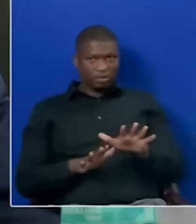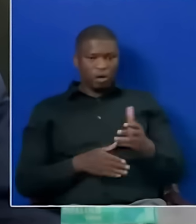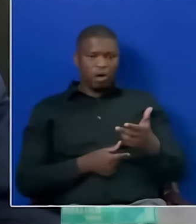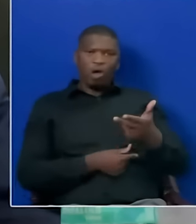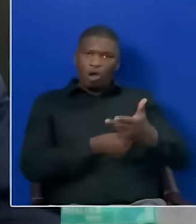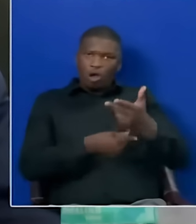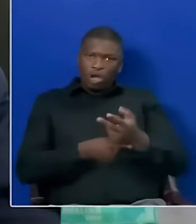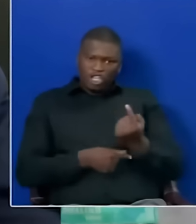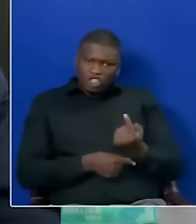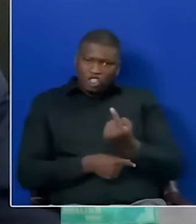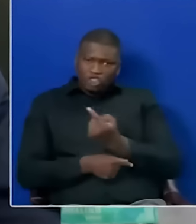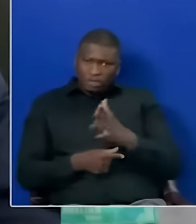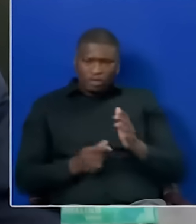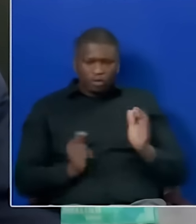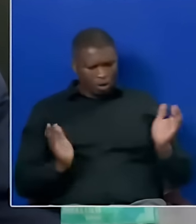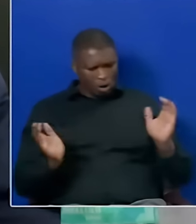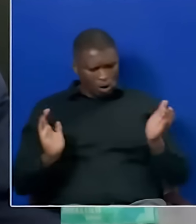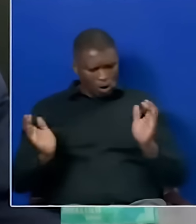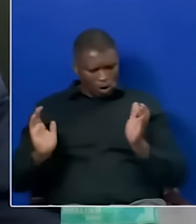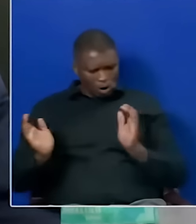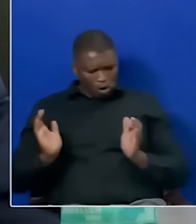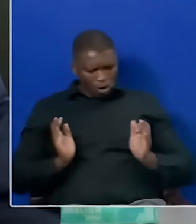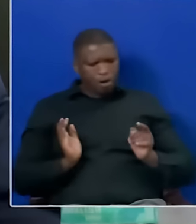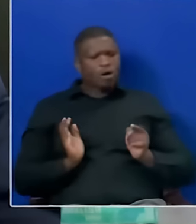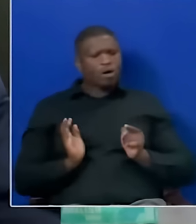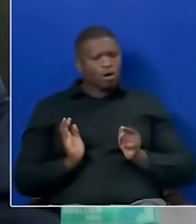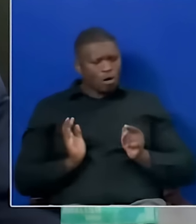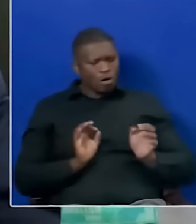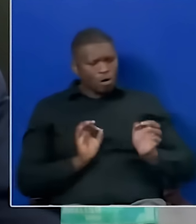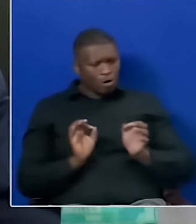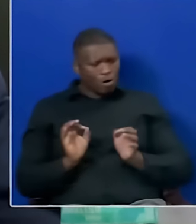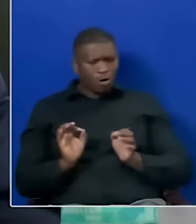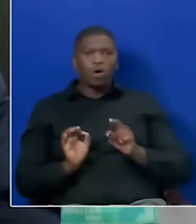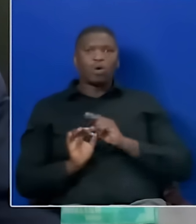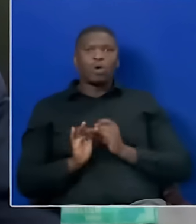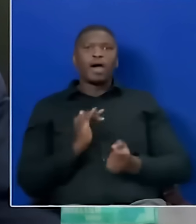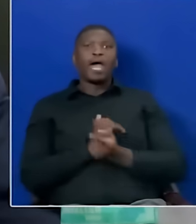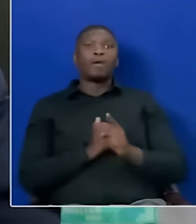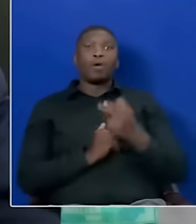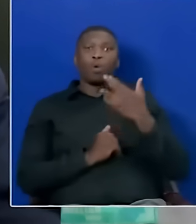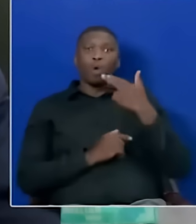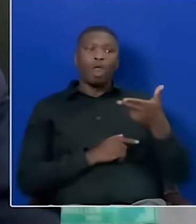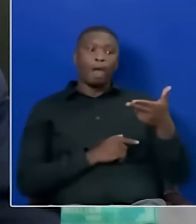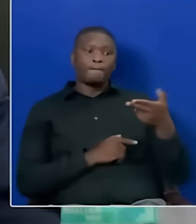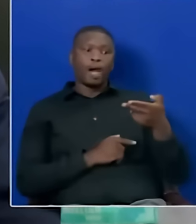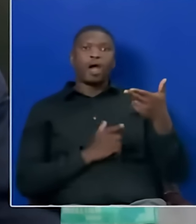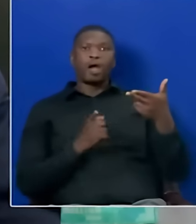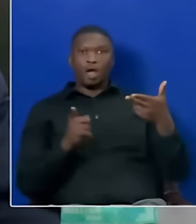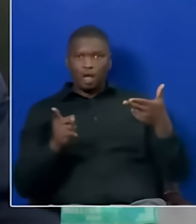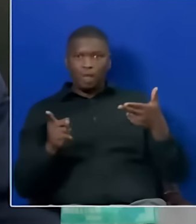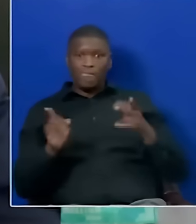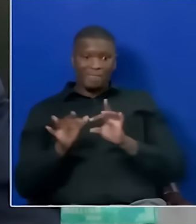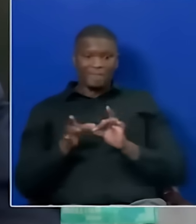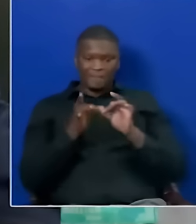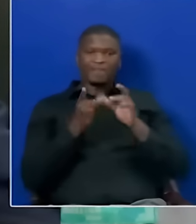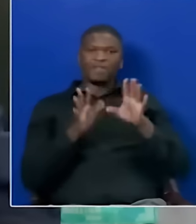characteristics markings transferred to them by the firearm components during the firing process using a comparison